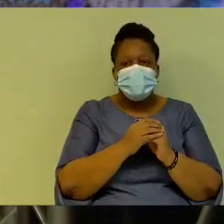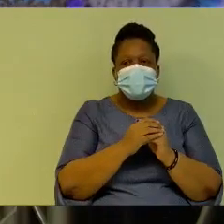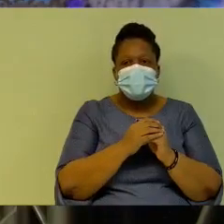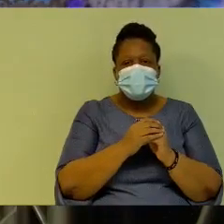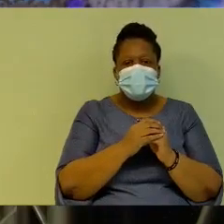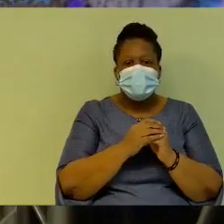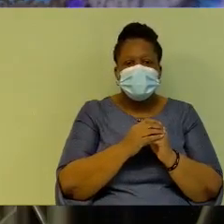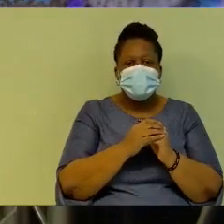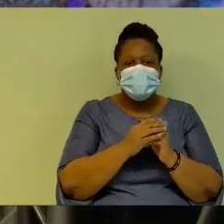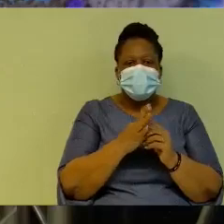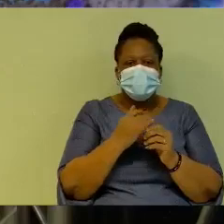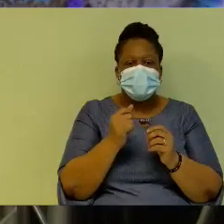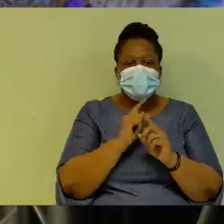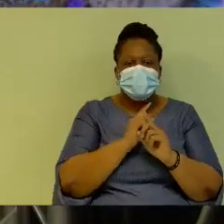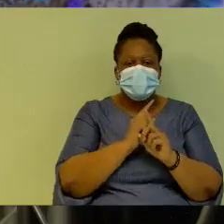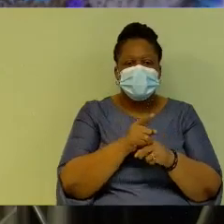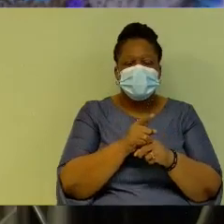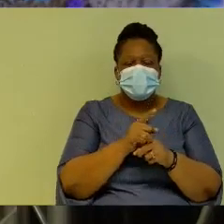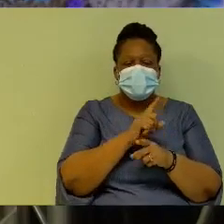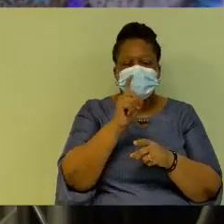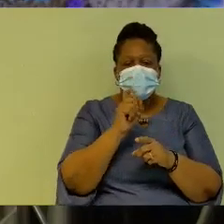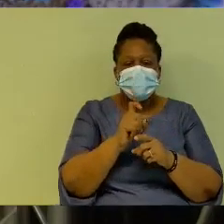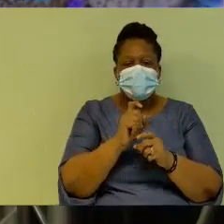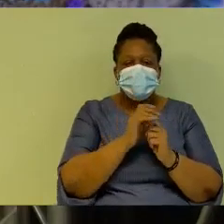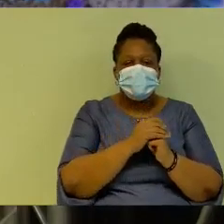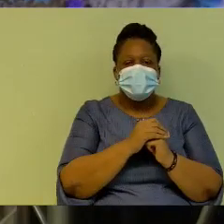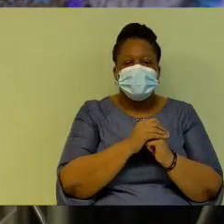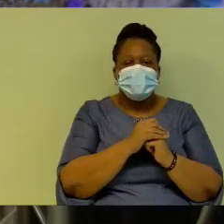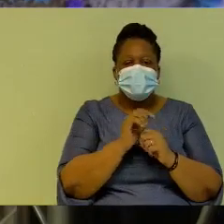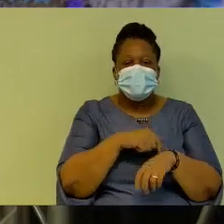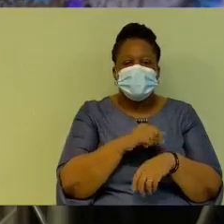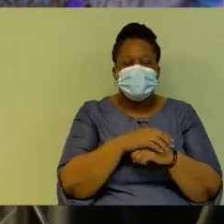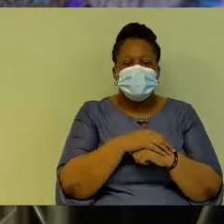to the answer and question segment.